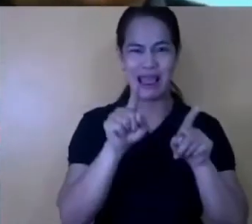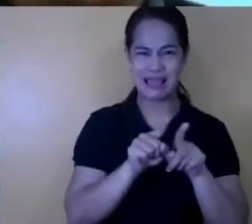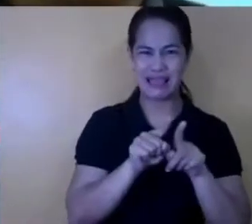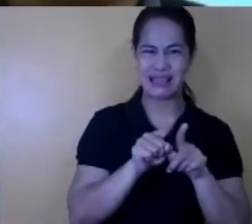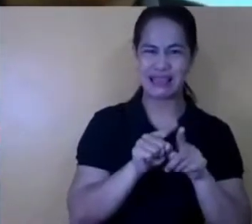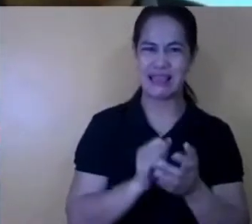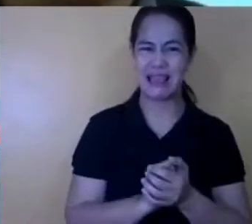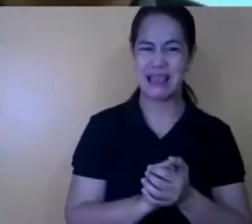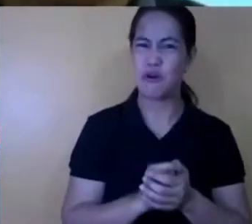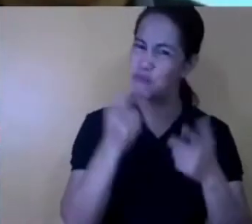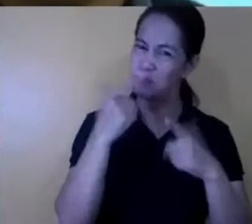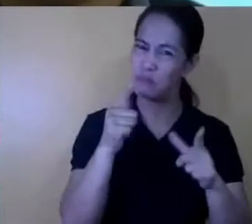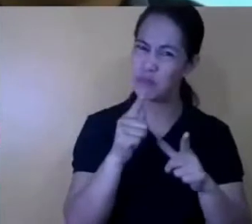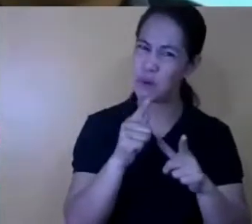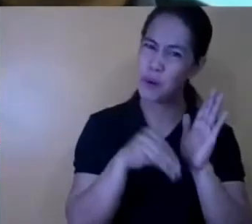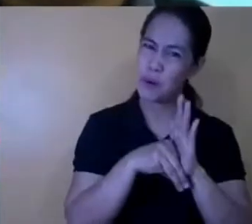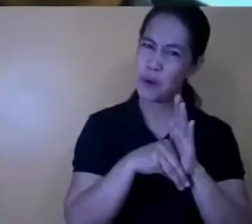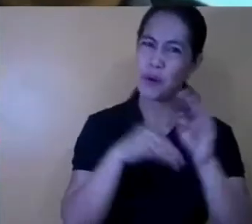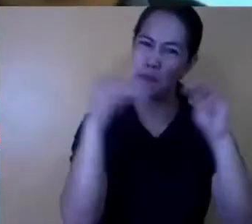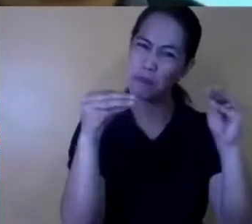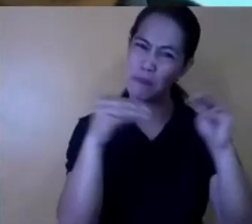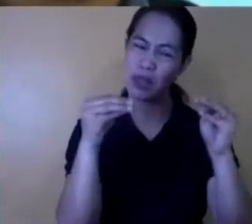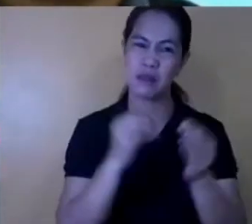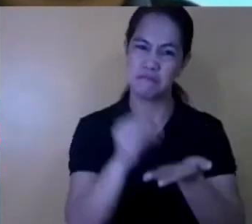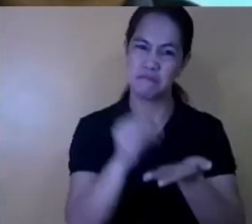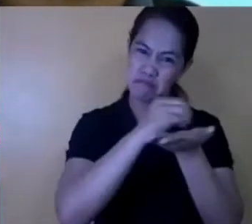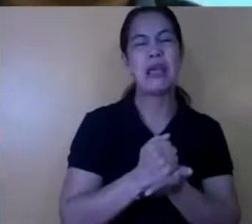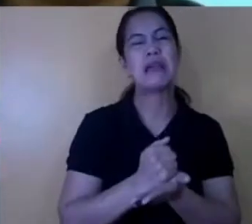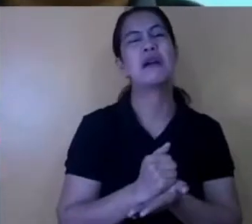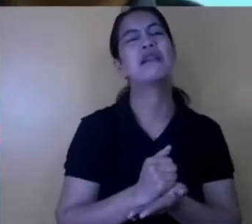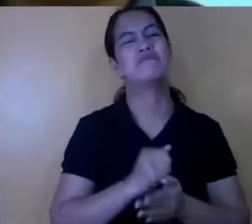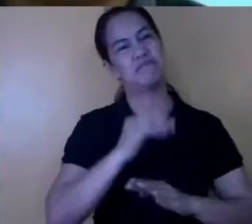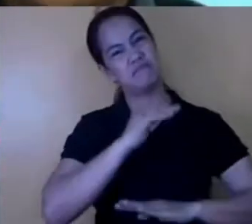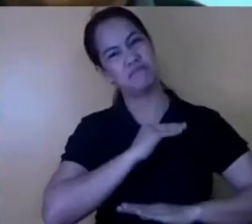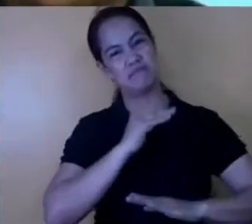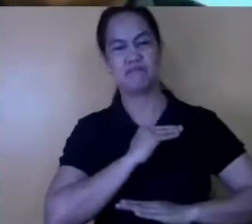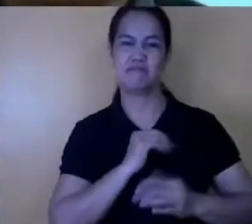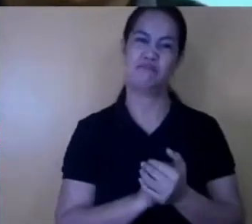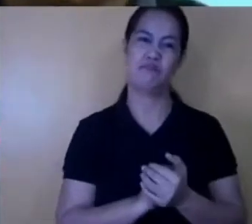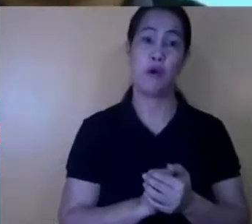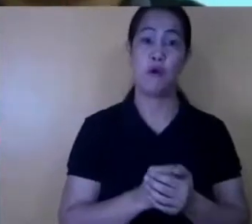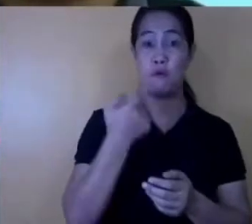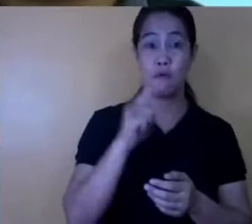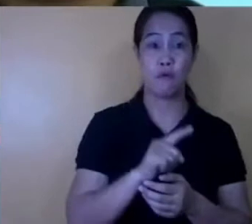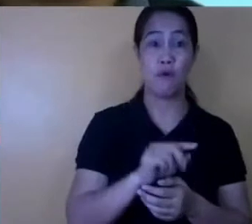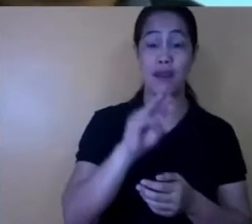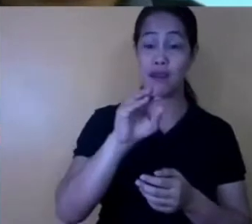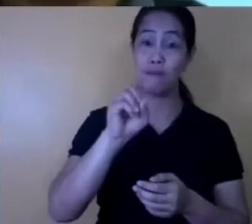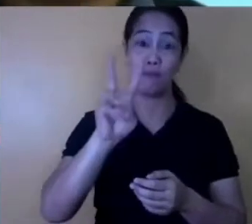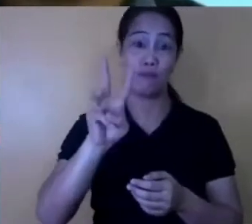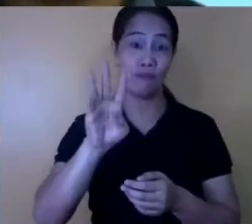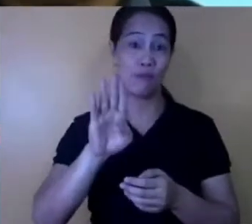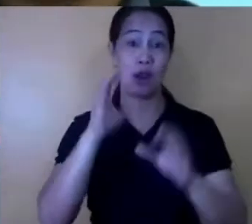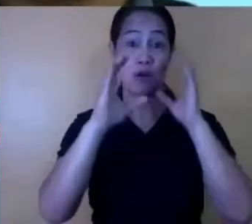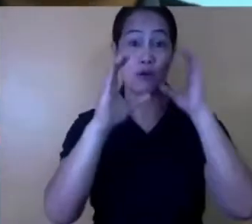or minutes of consultative meetings, you get a satisfactory rating. For MOV 4, a communication letter,